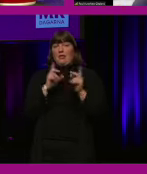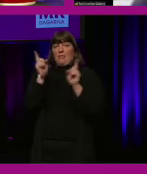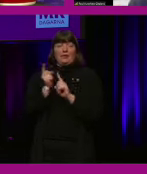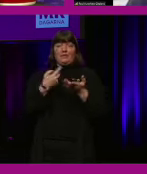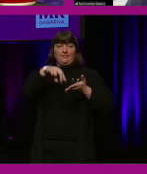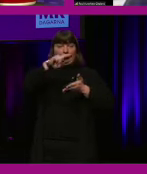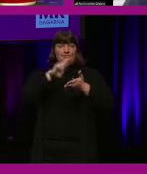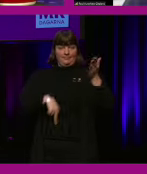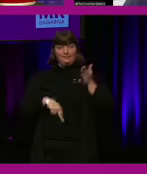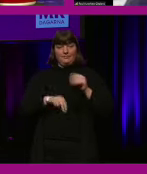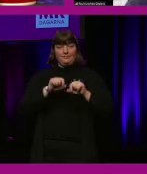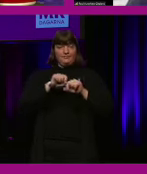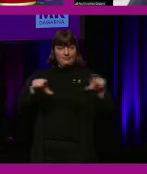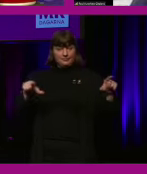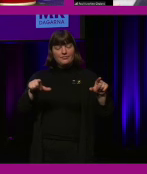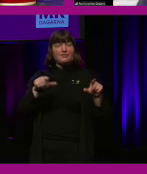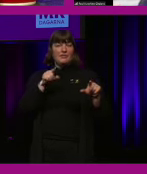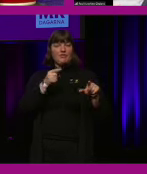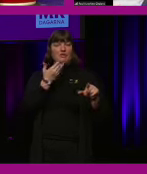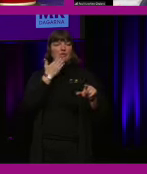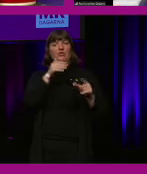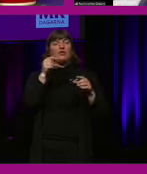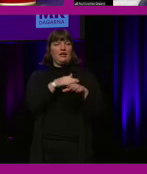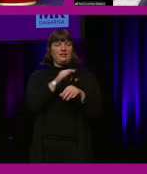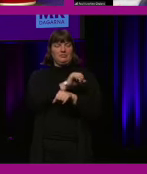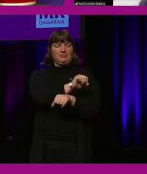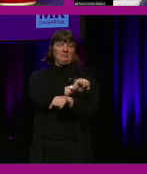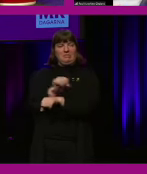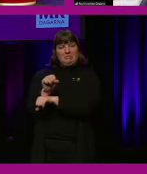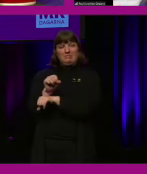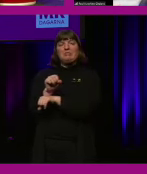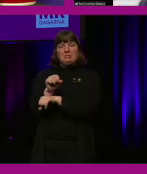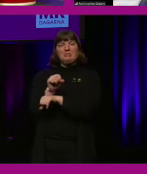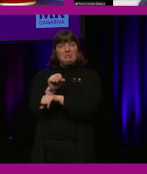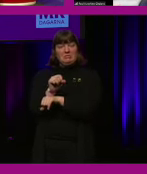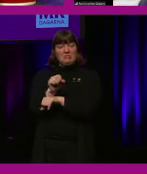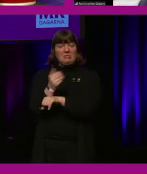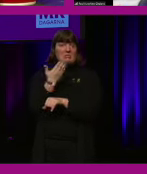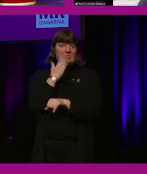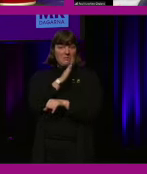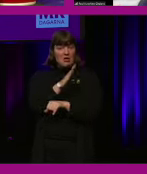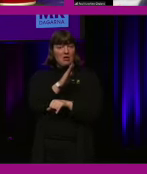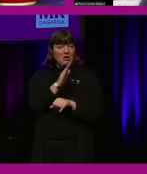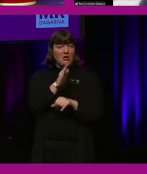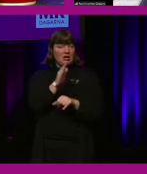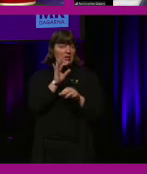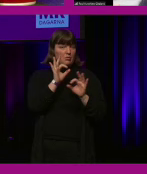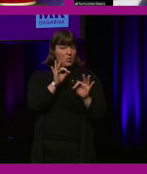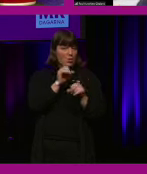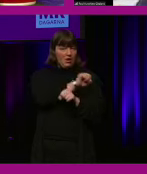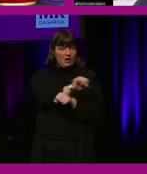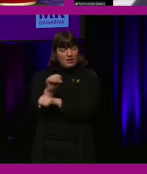a response to authoritarianism. And it was a response not just to the impacts of